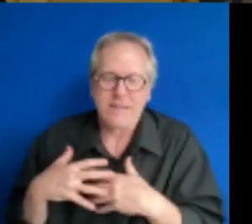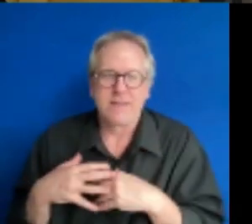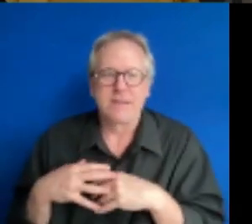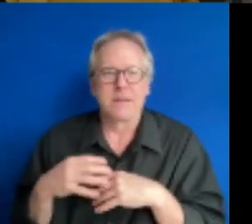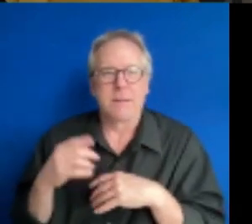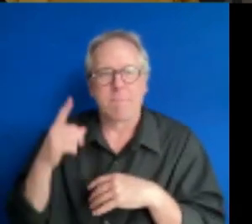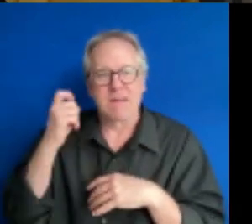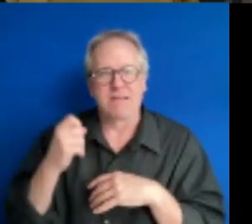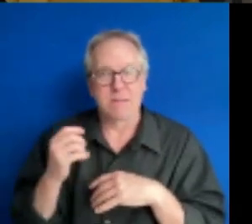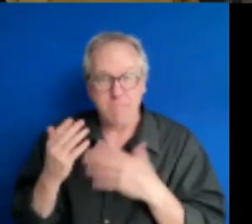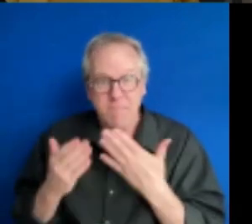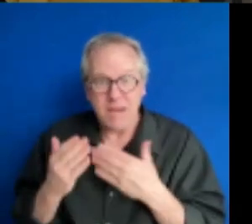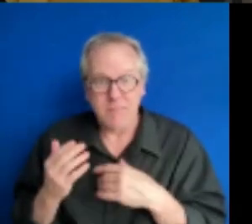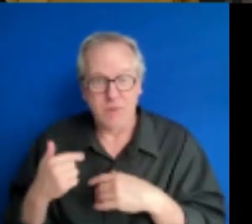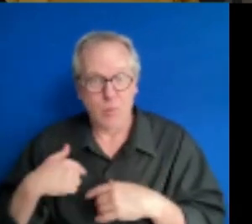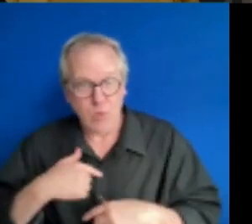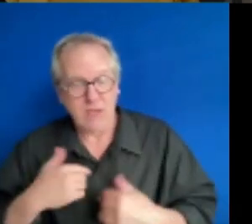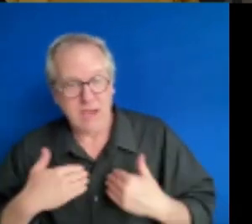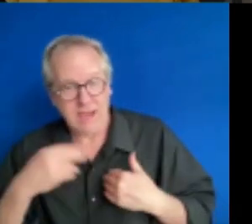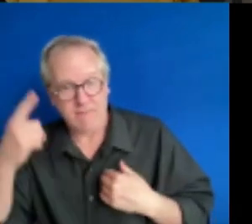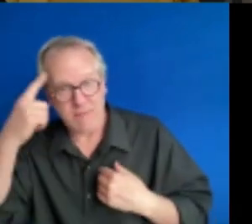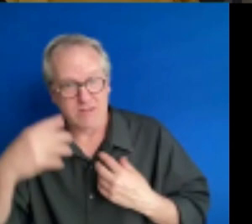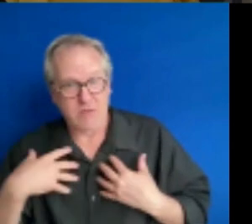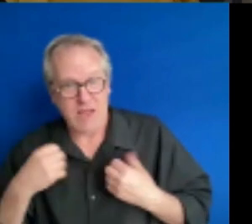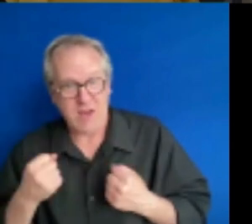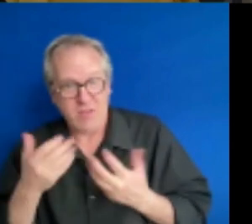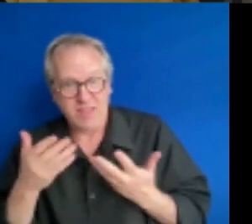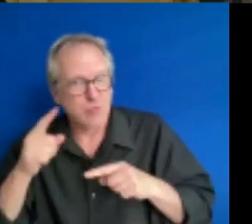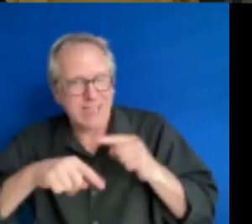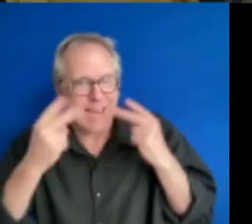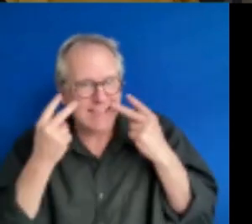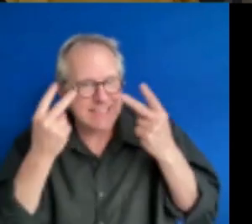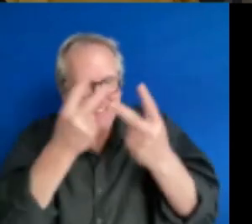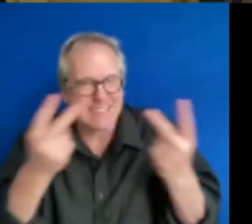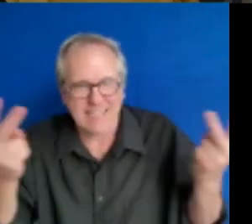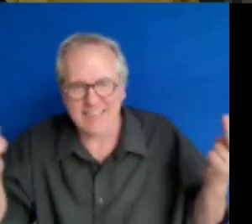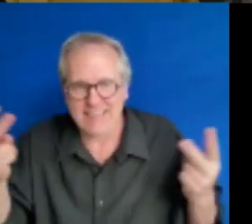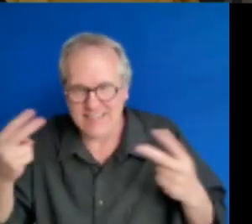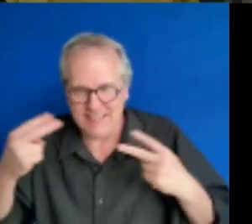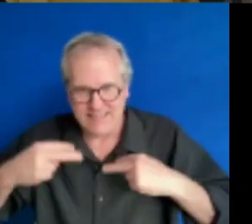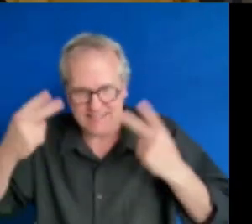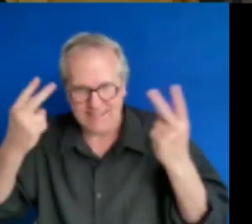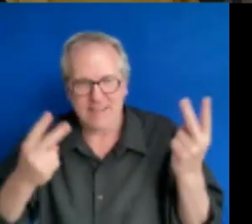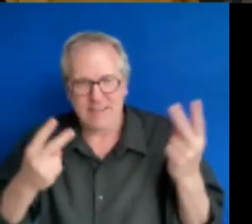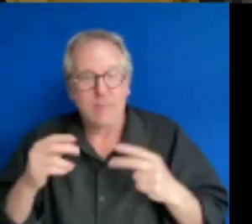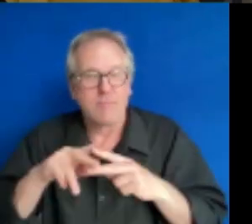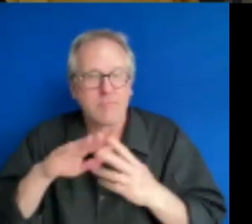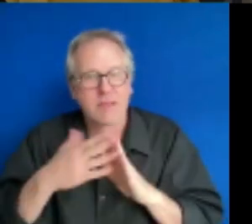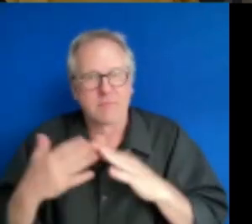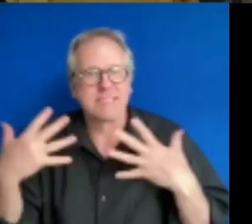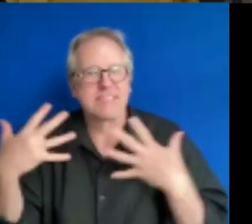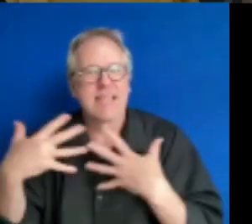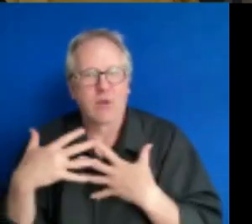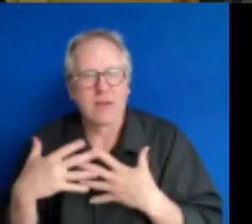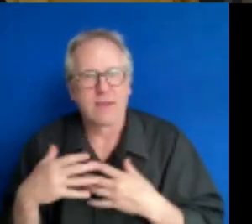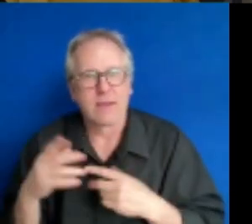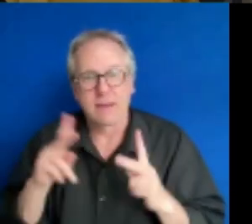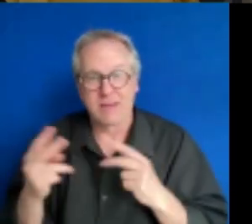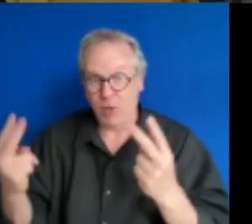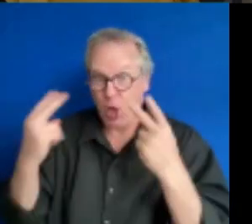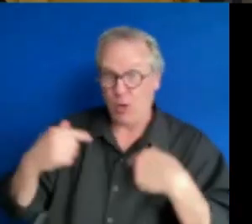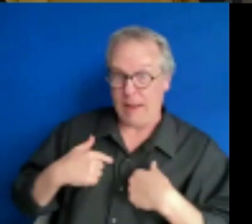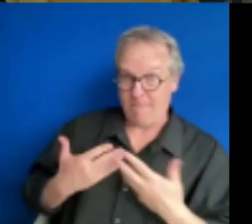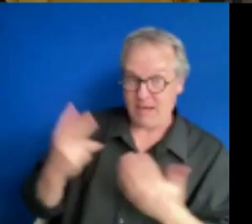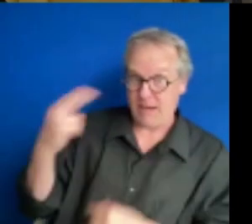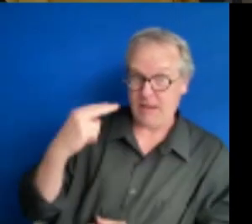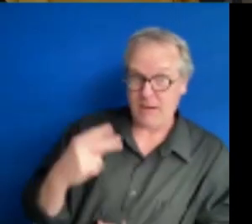know, we can have mental health problems, things we can't see, that becomes very scary, because people look at me and